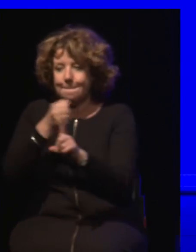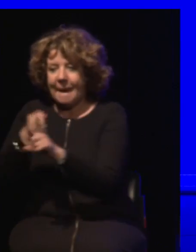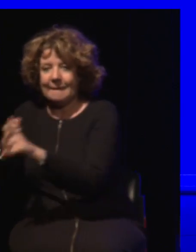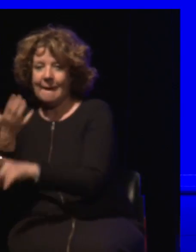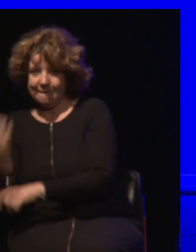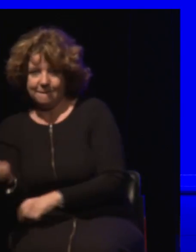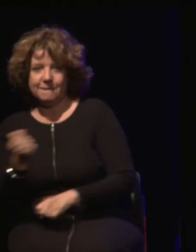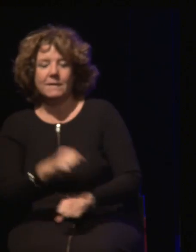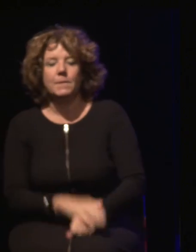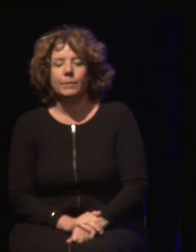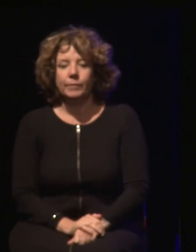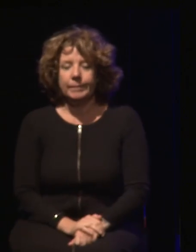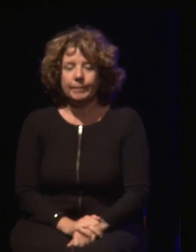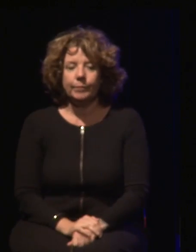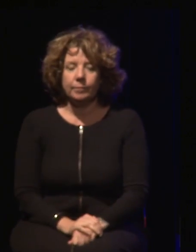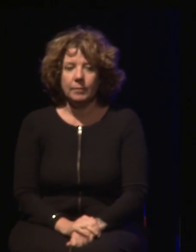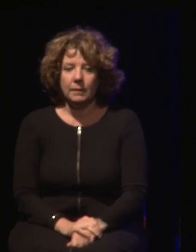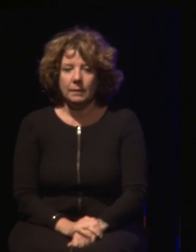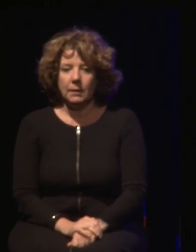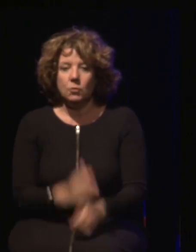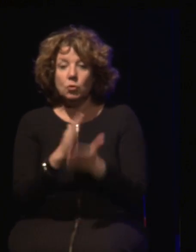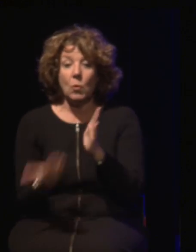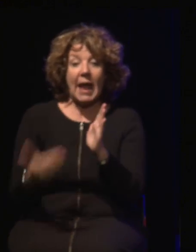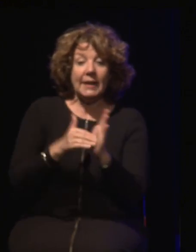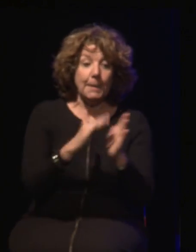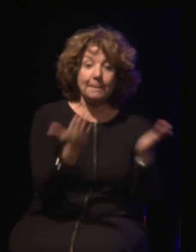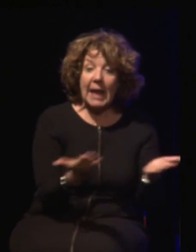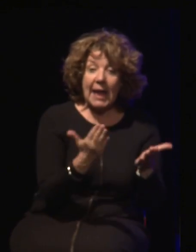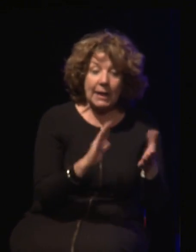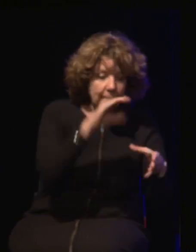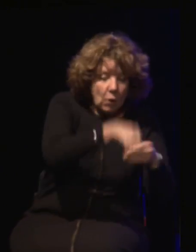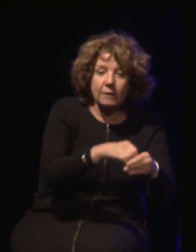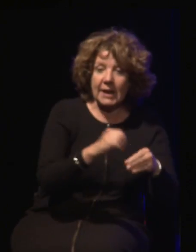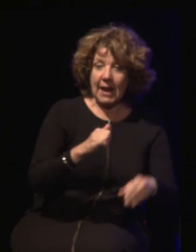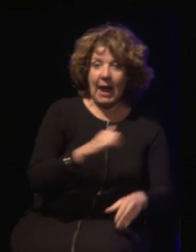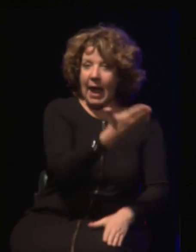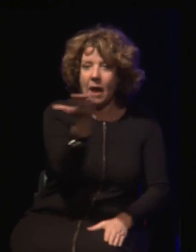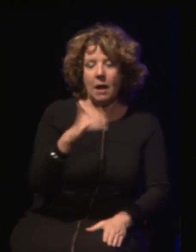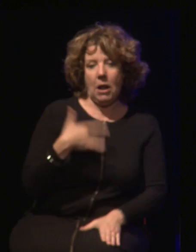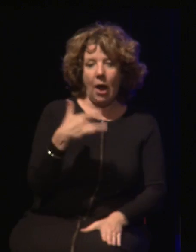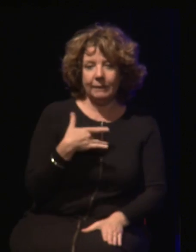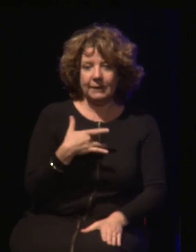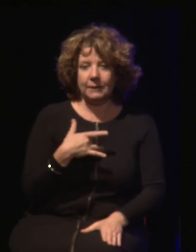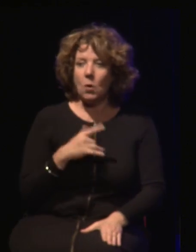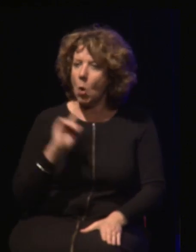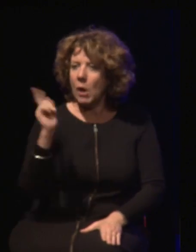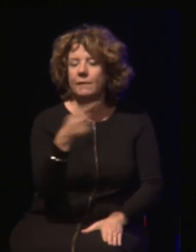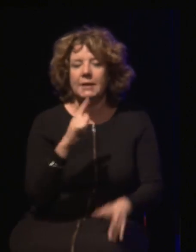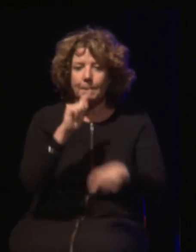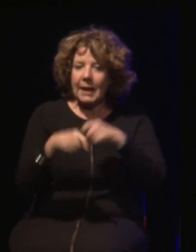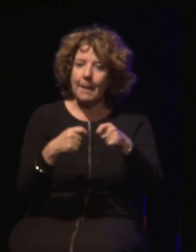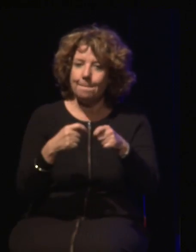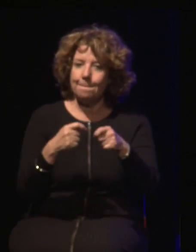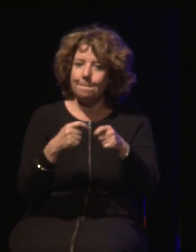have. If, by adding play to parts of our lives, we collectively became a little more